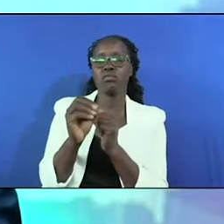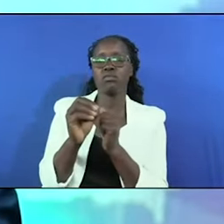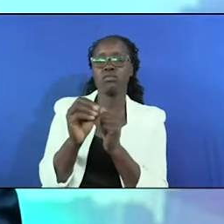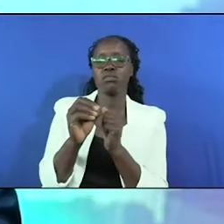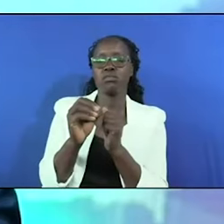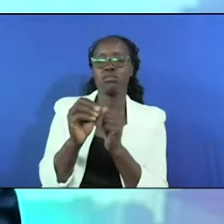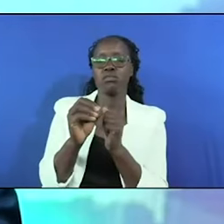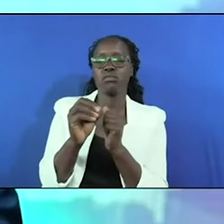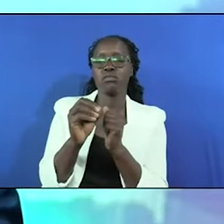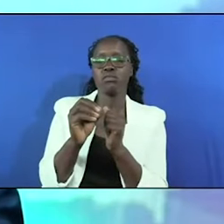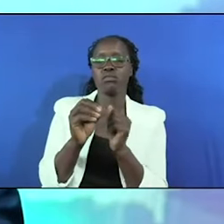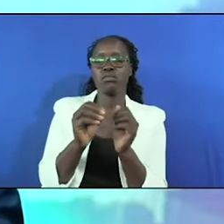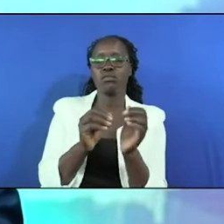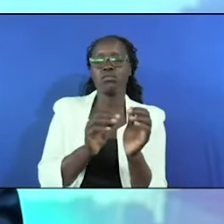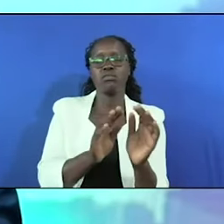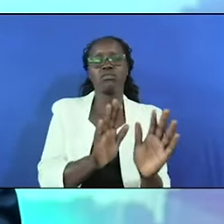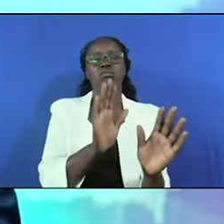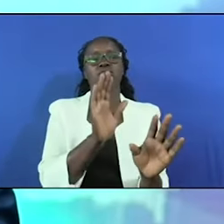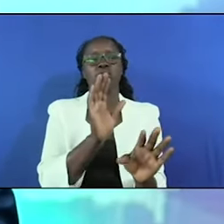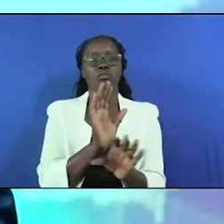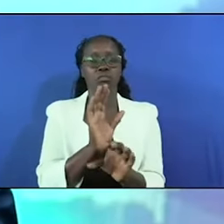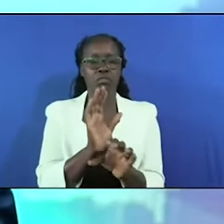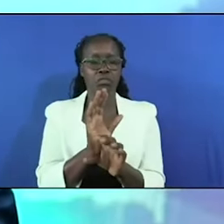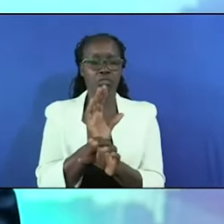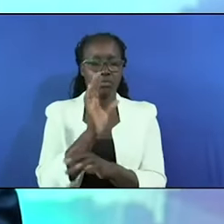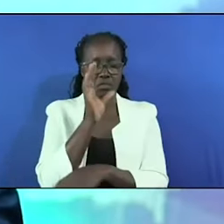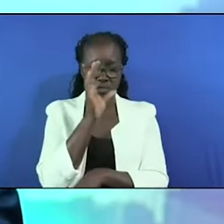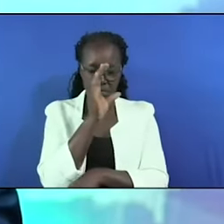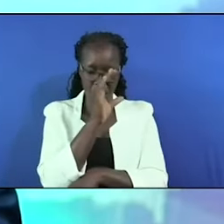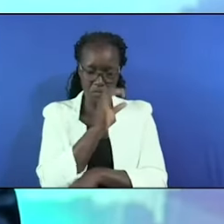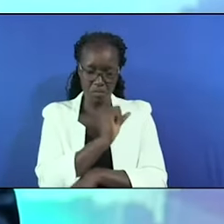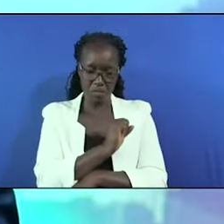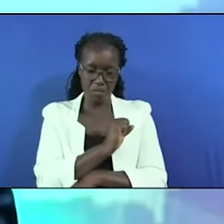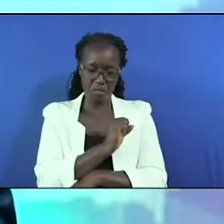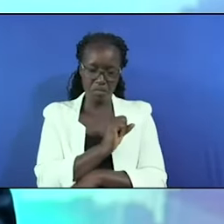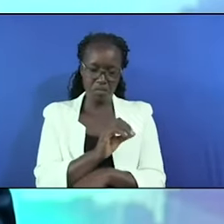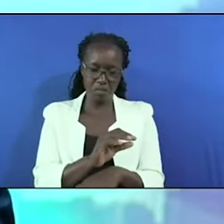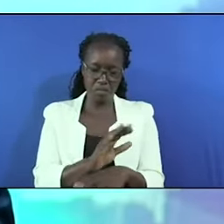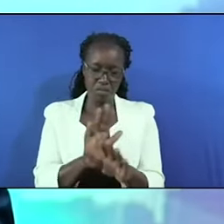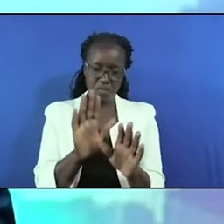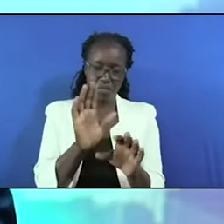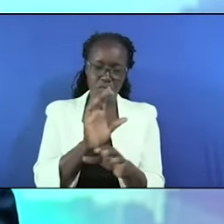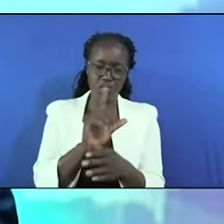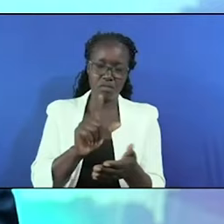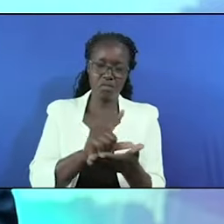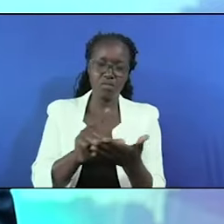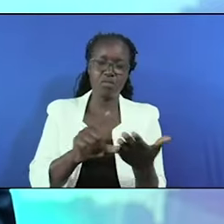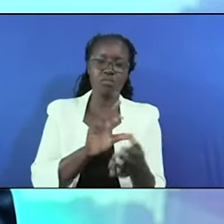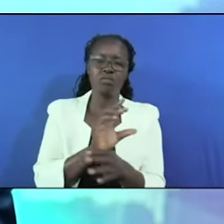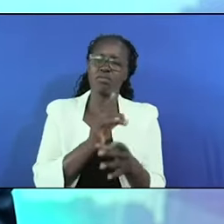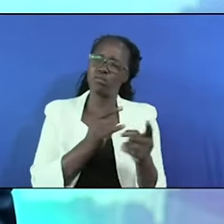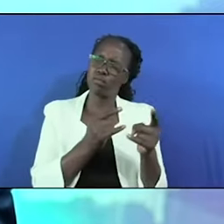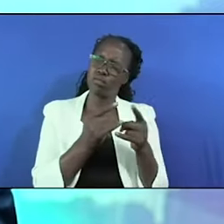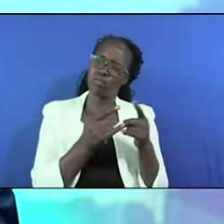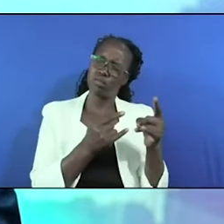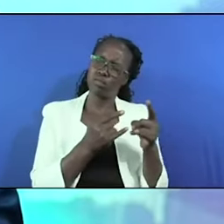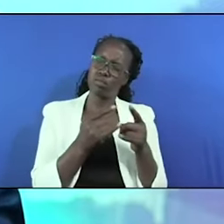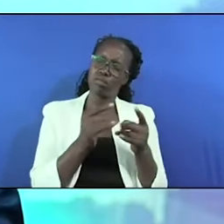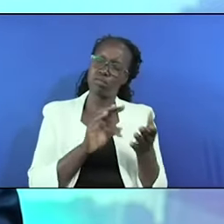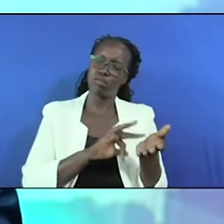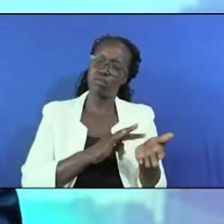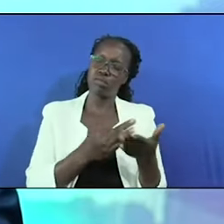the church to lack. They leave their local church to struggle with